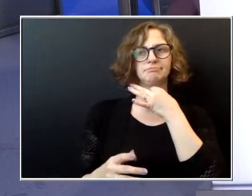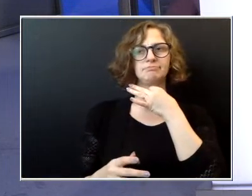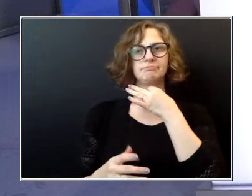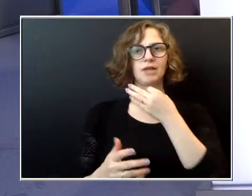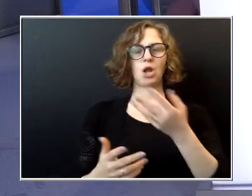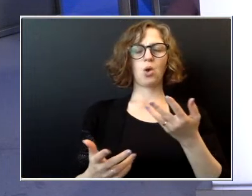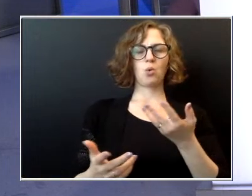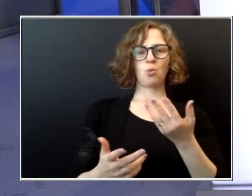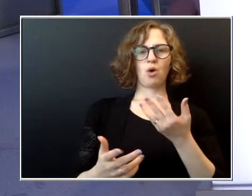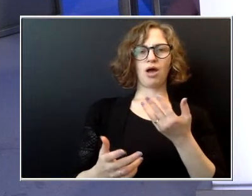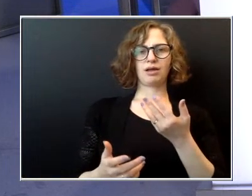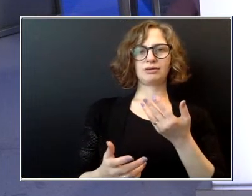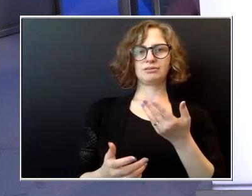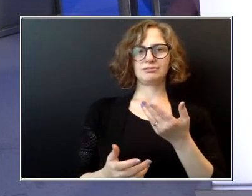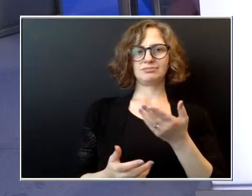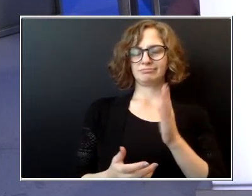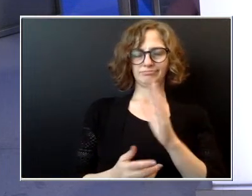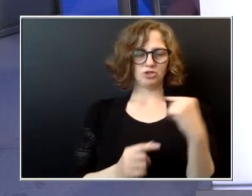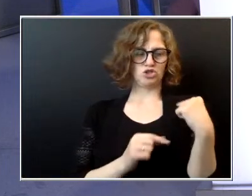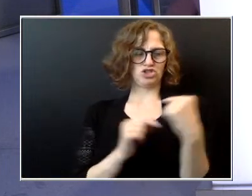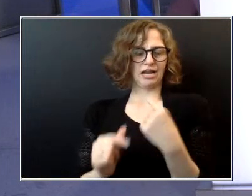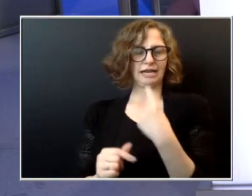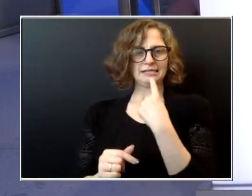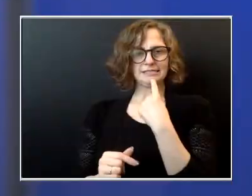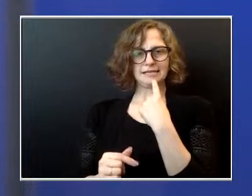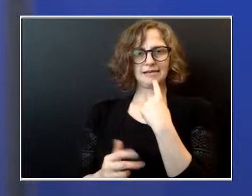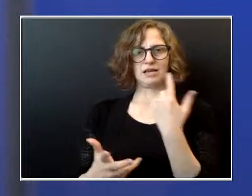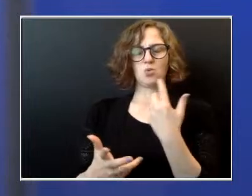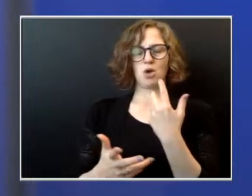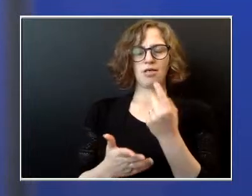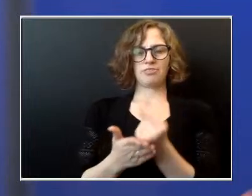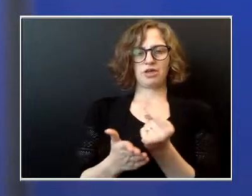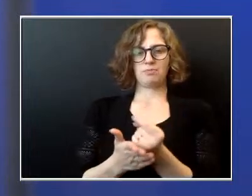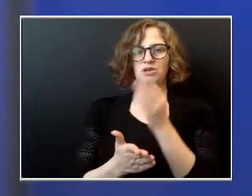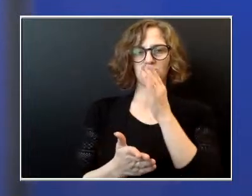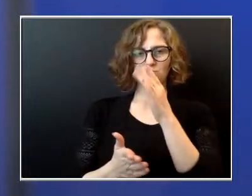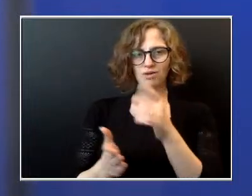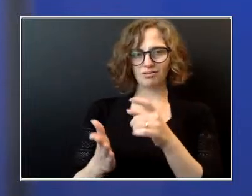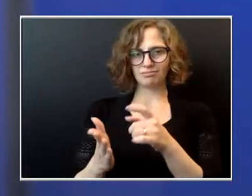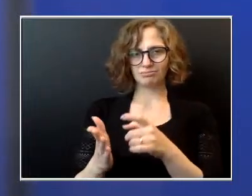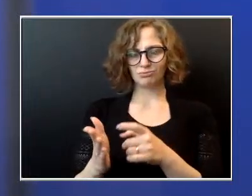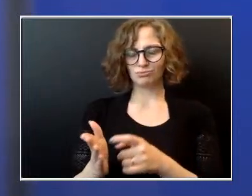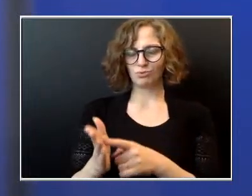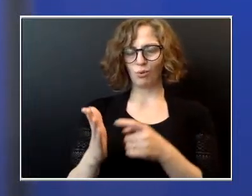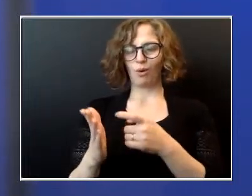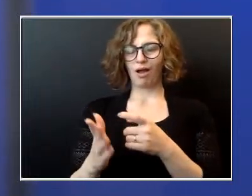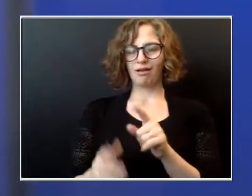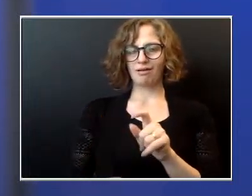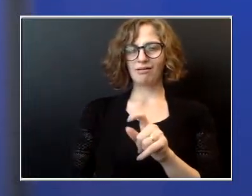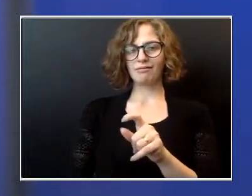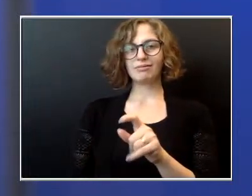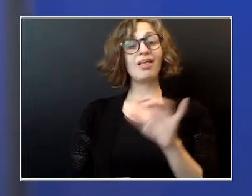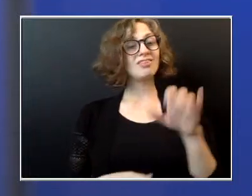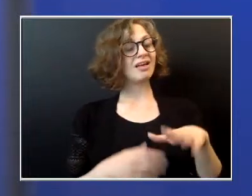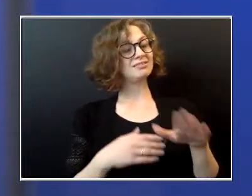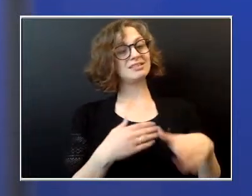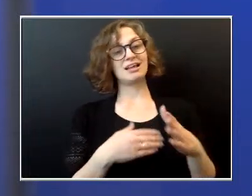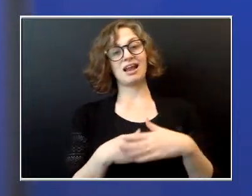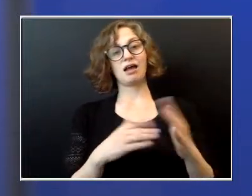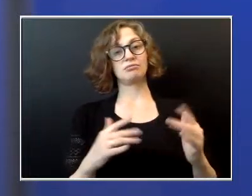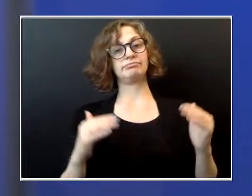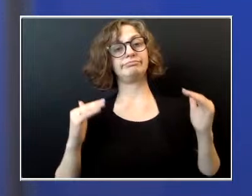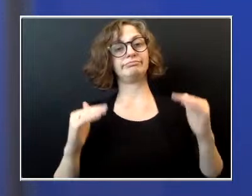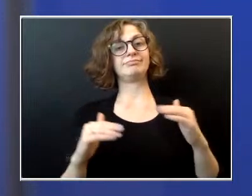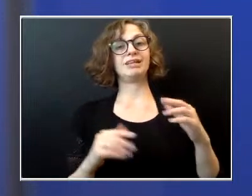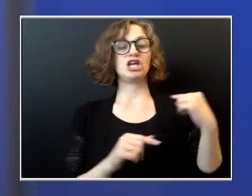Is that fair? Yeah. There are genetic components, so that's the next level of, I feel, in genetics, is just that genetic risk